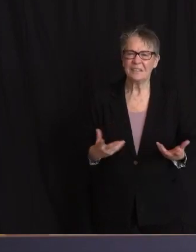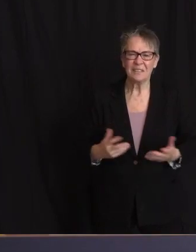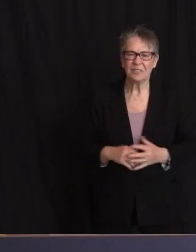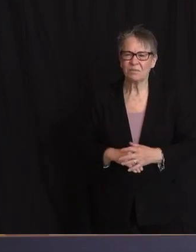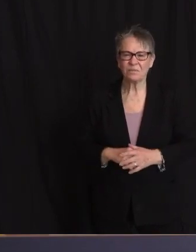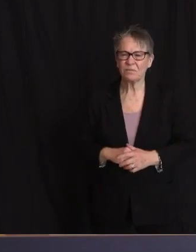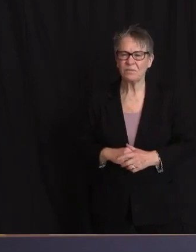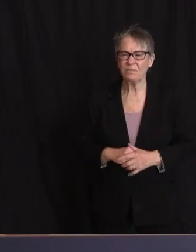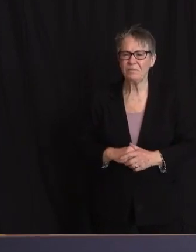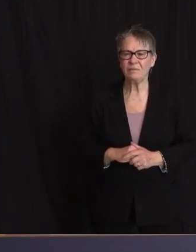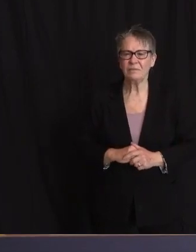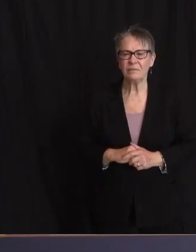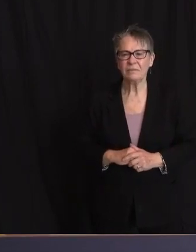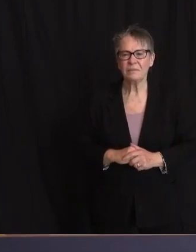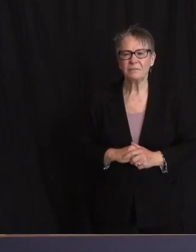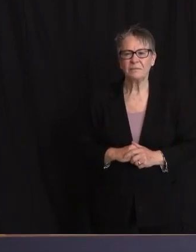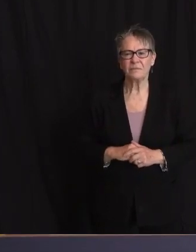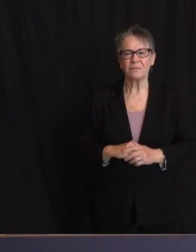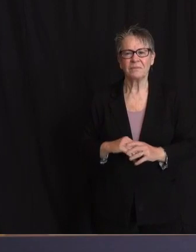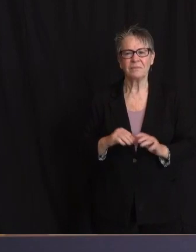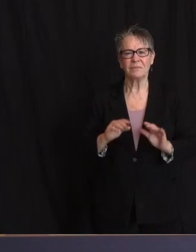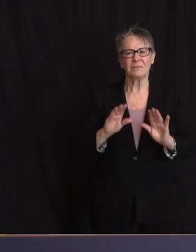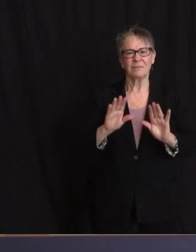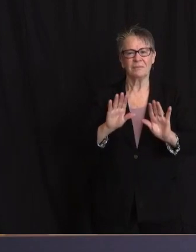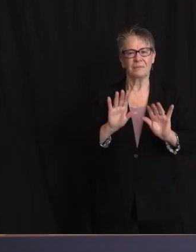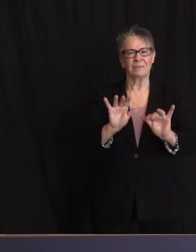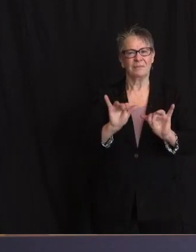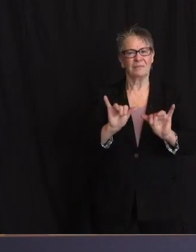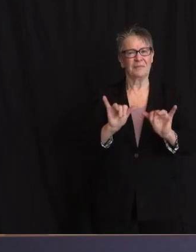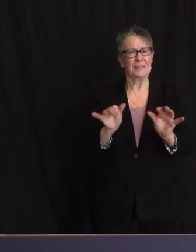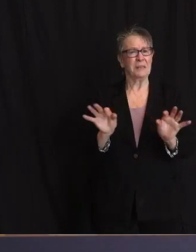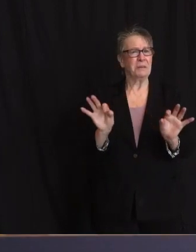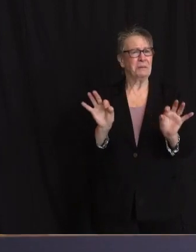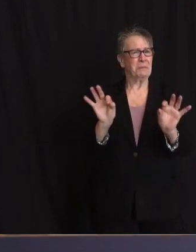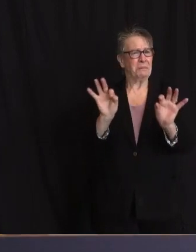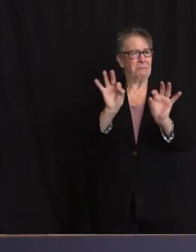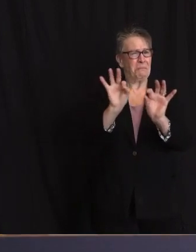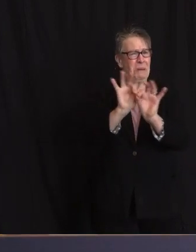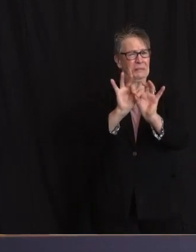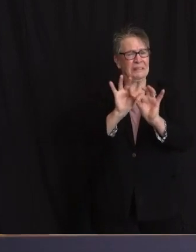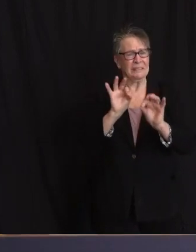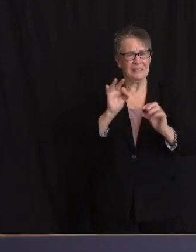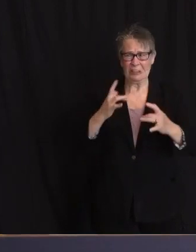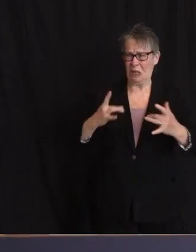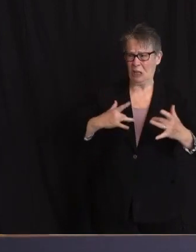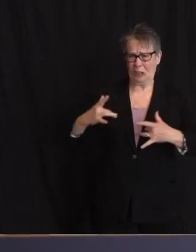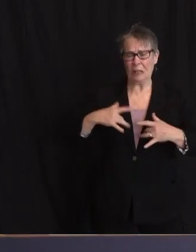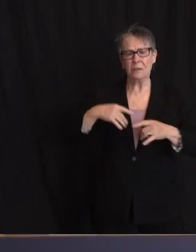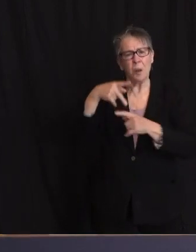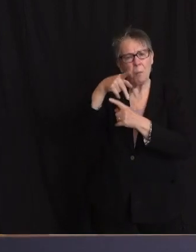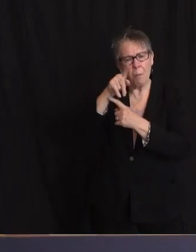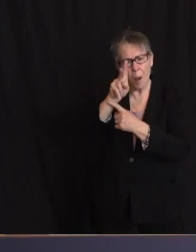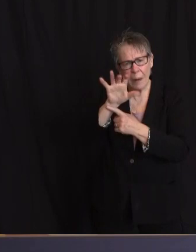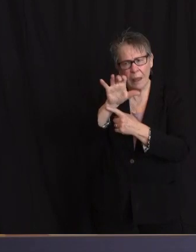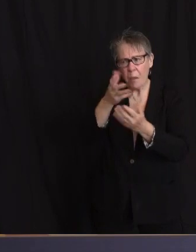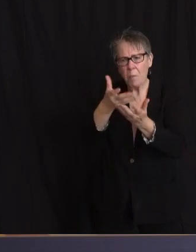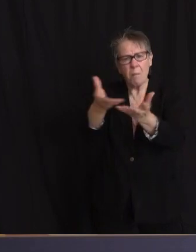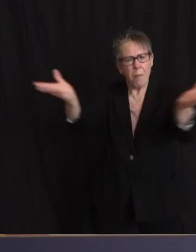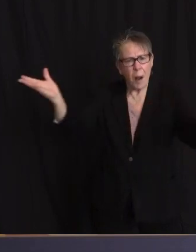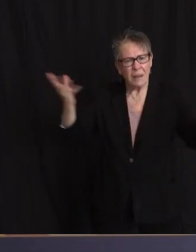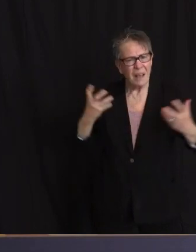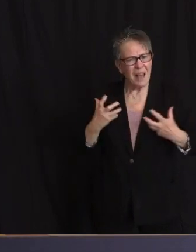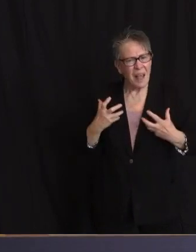is number 1. It trumps everything else. And we don't get economic health. We don't get educational, back in the